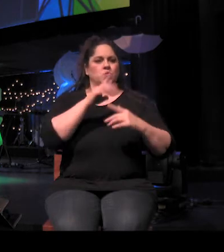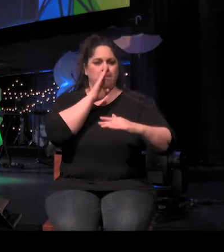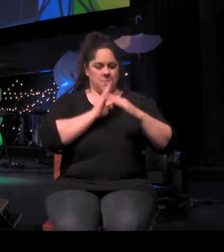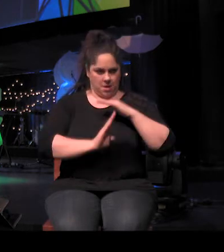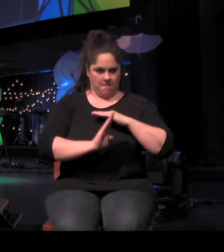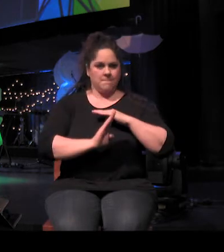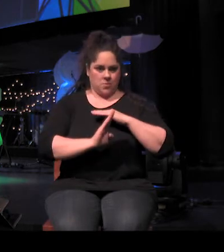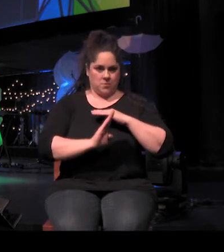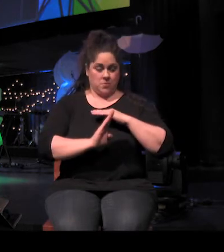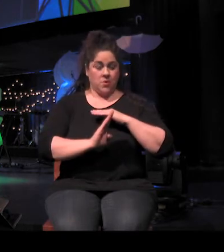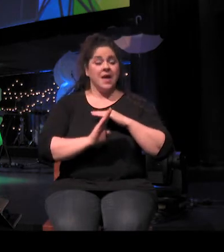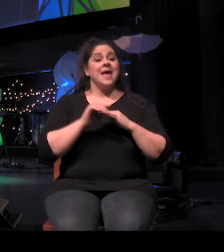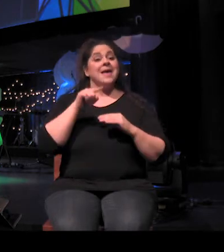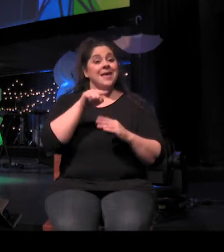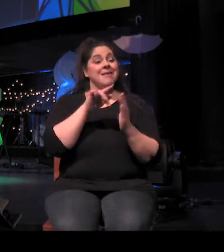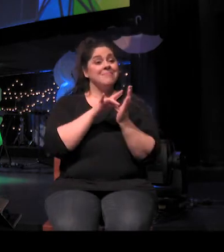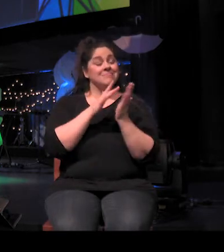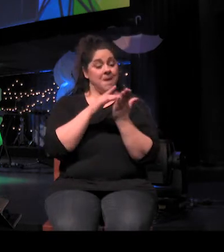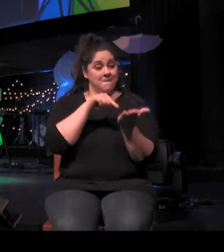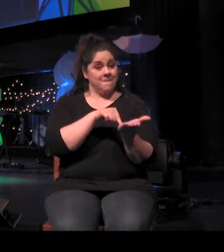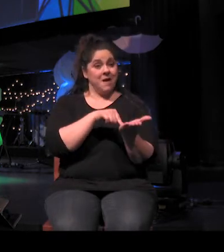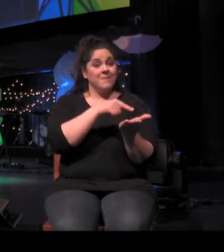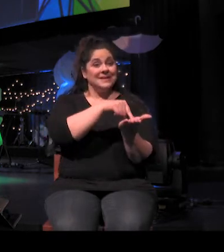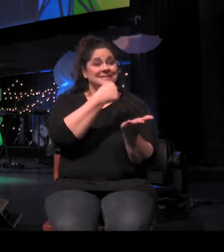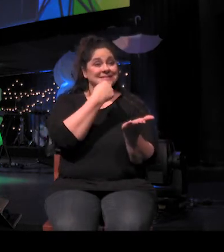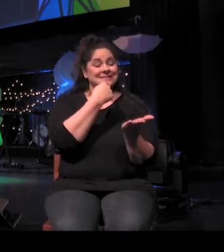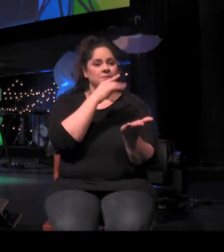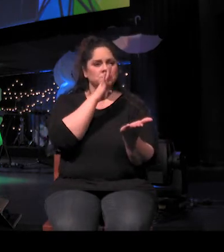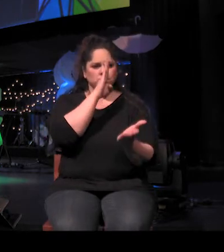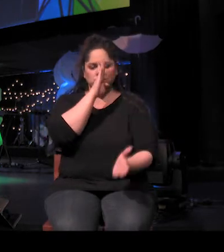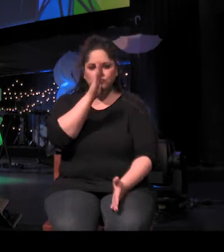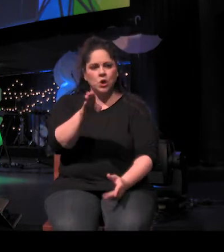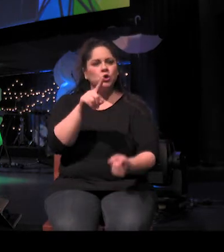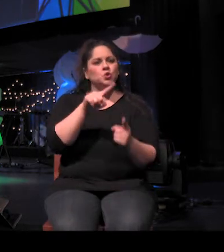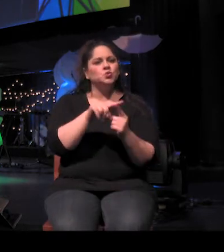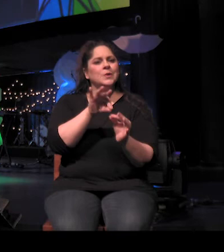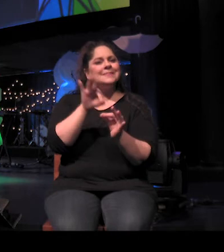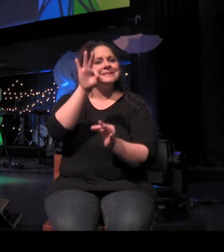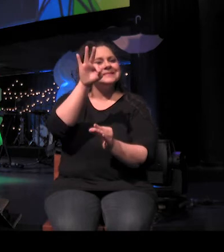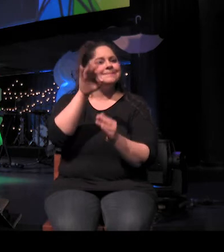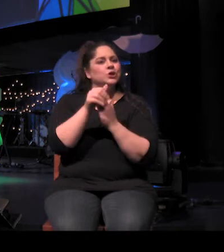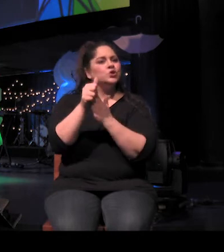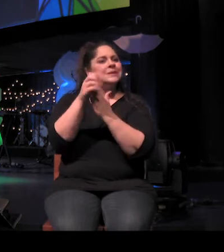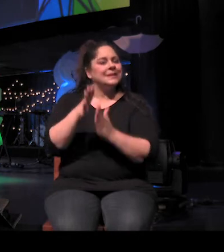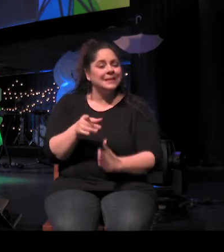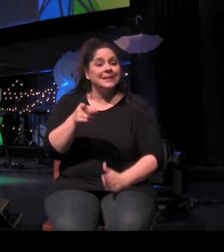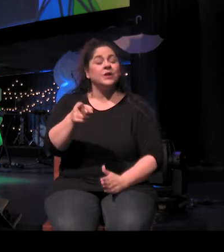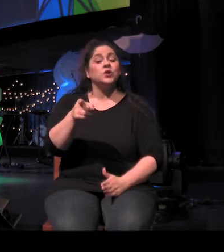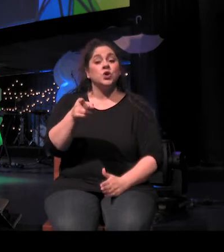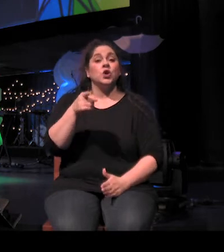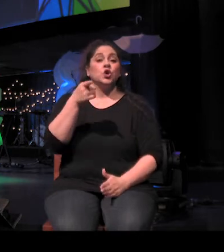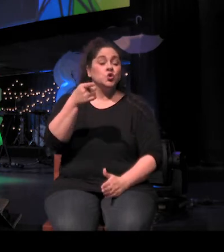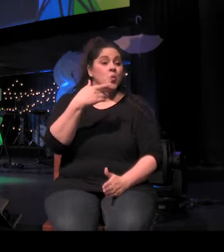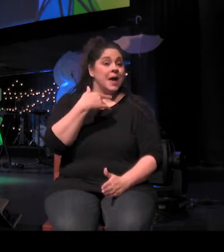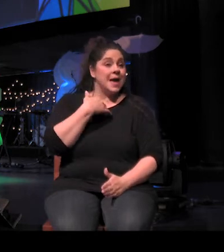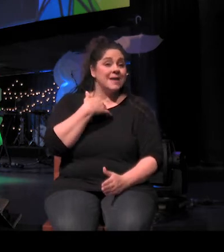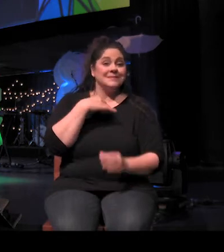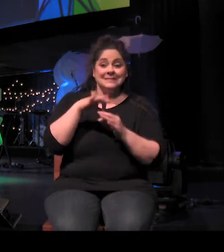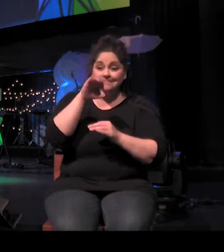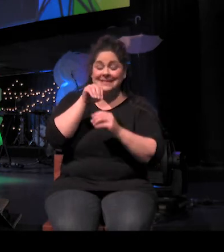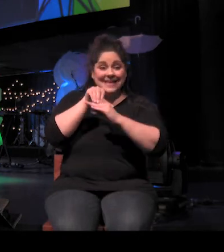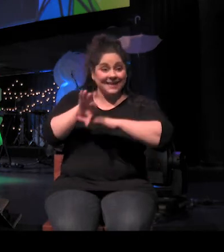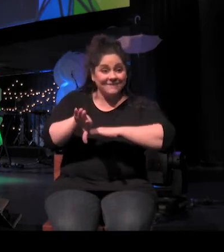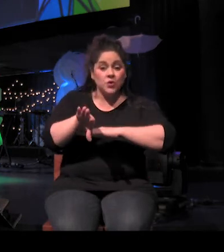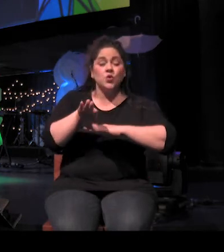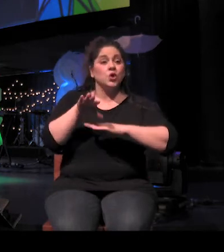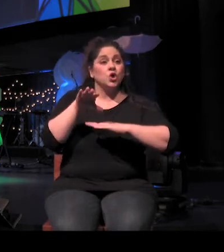this passage. Why is that? Because if you have some level of influence over other people, whether it's spiritual influence or other, there's